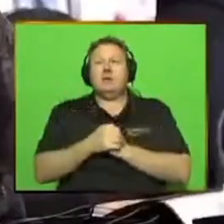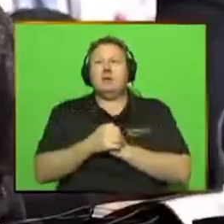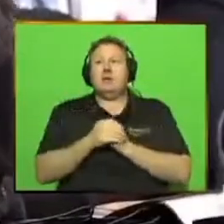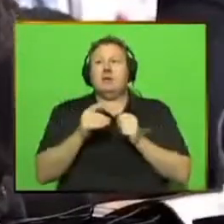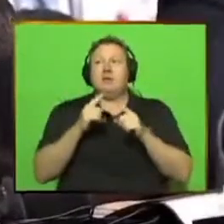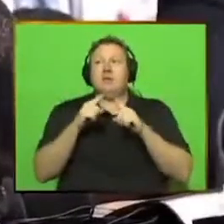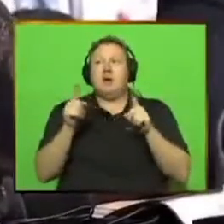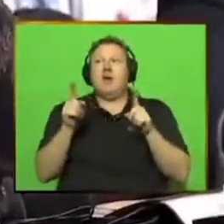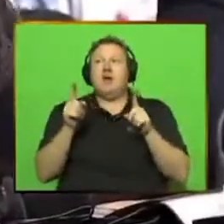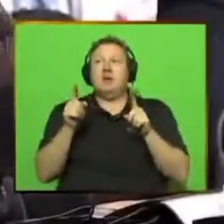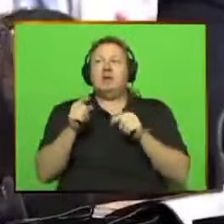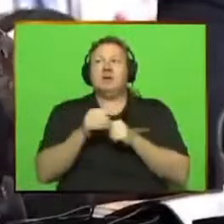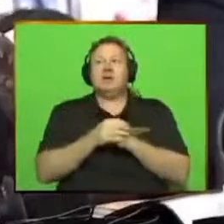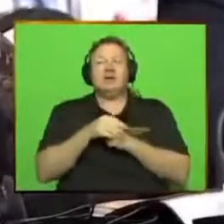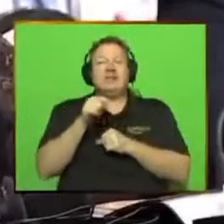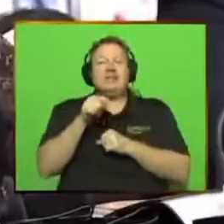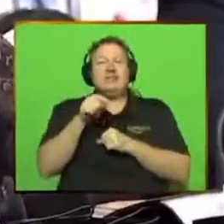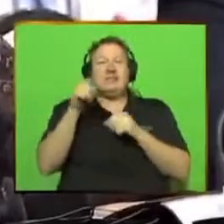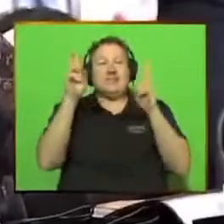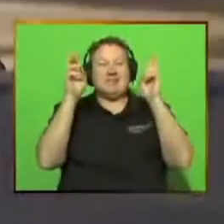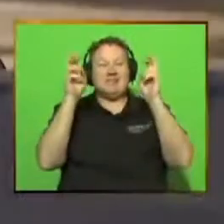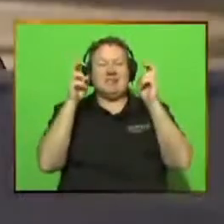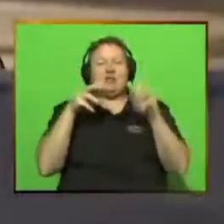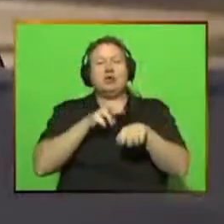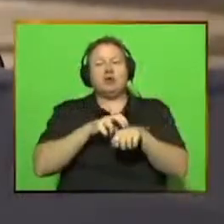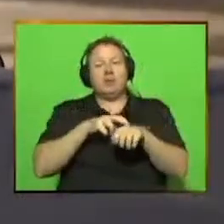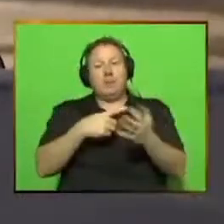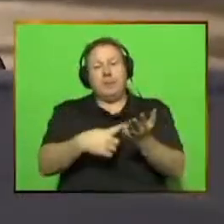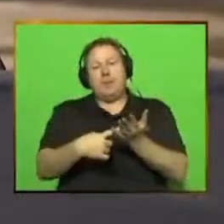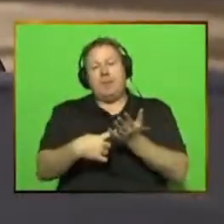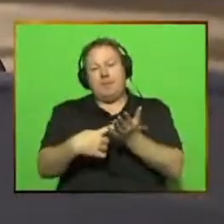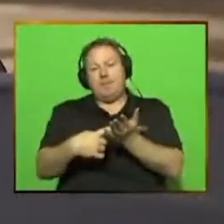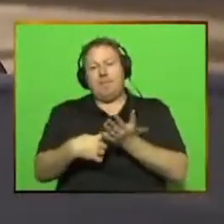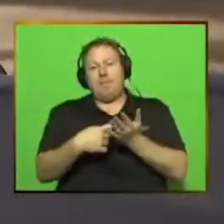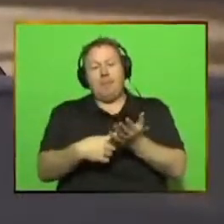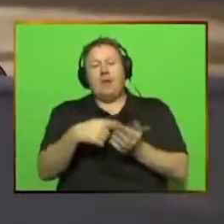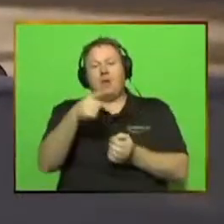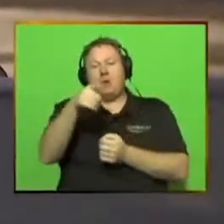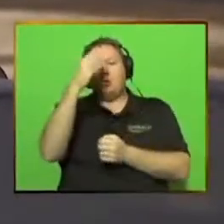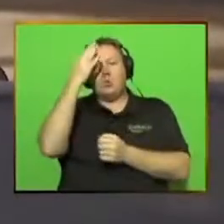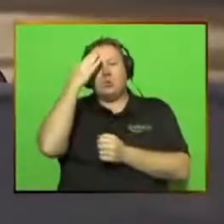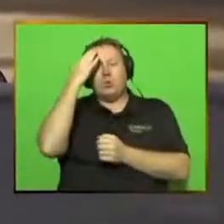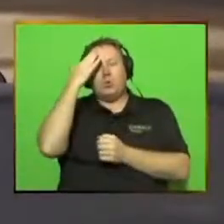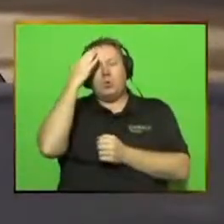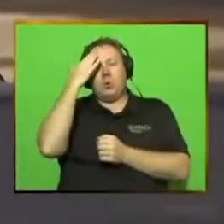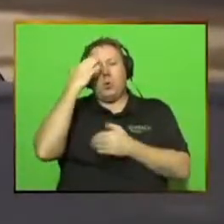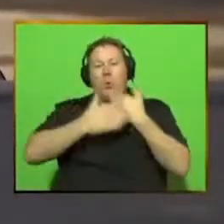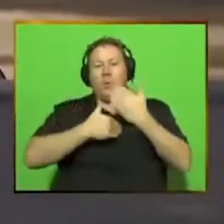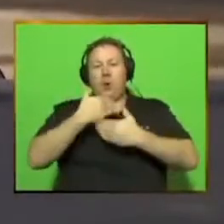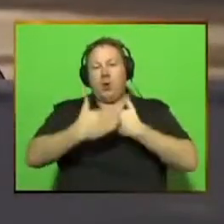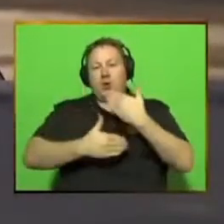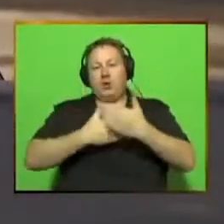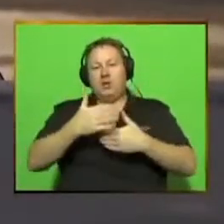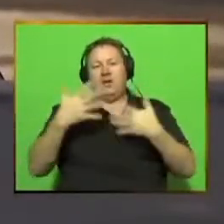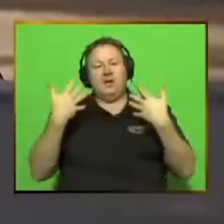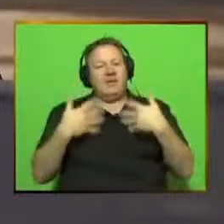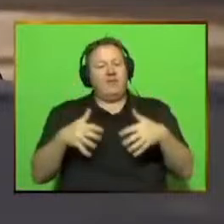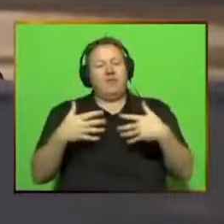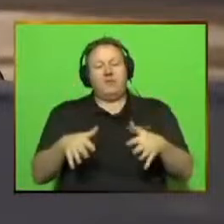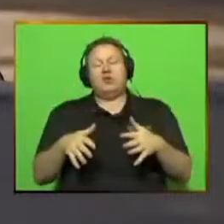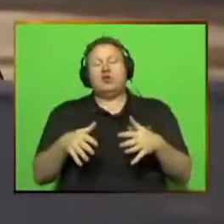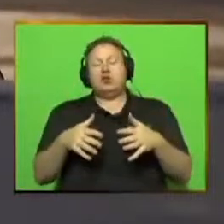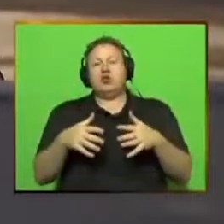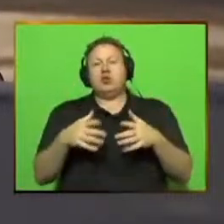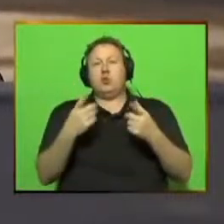However, this matter will need to be deliberated upon. As you know, that there was a process that was